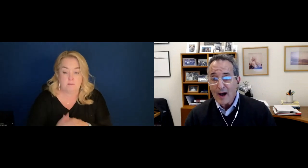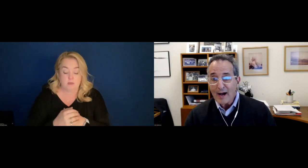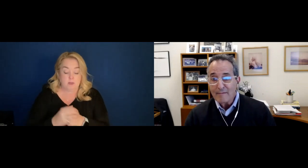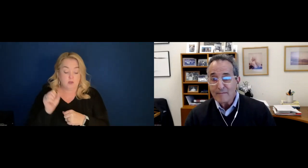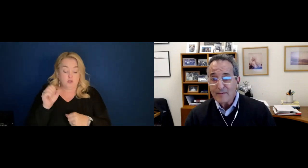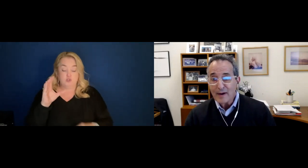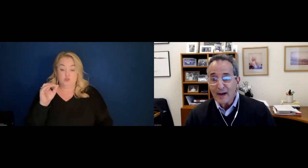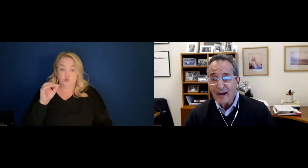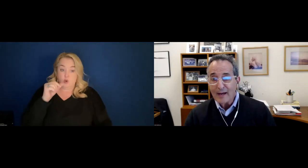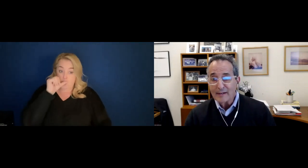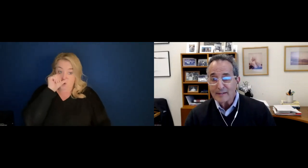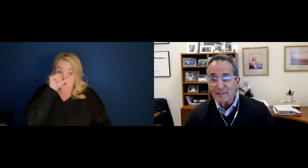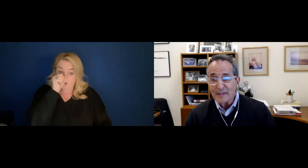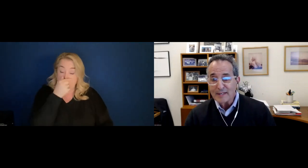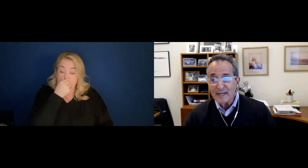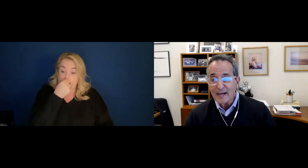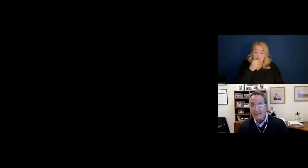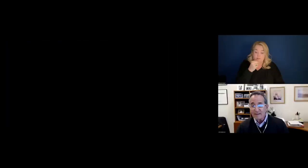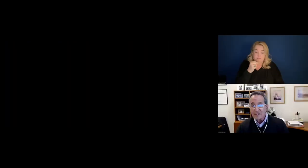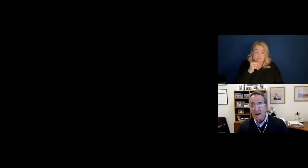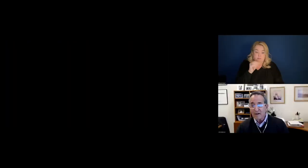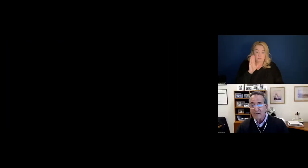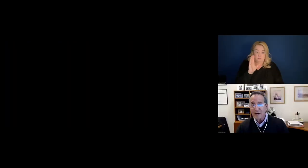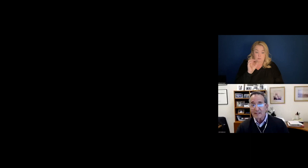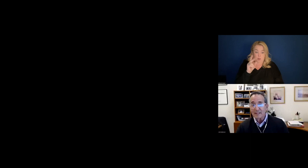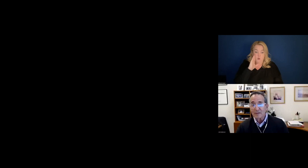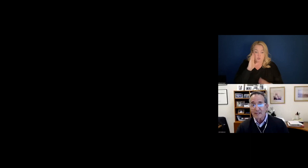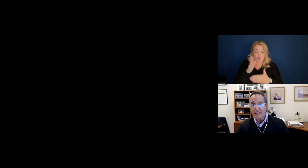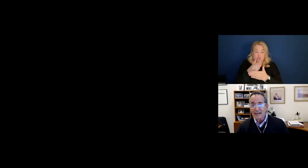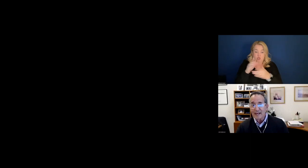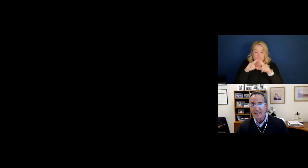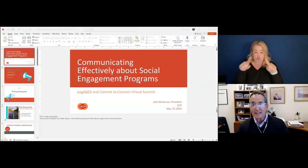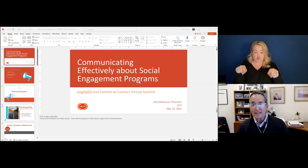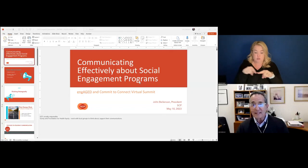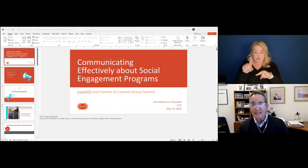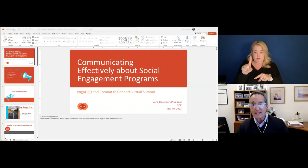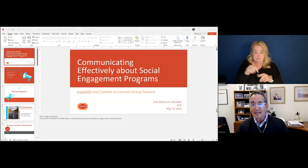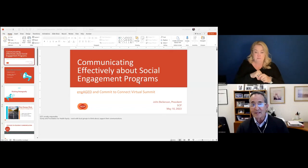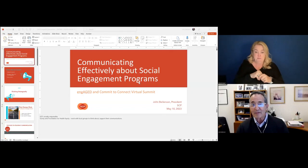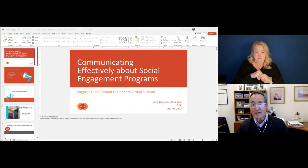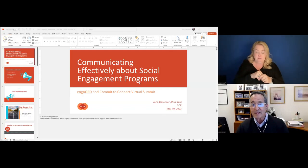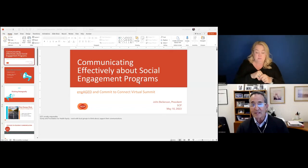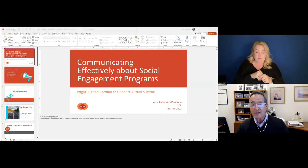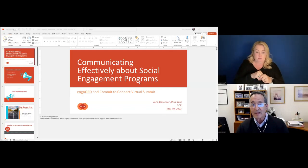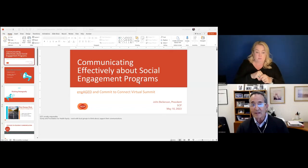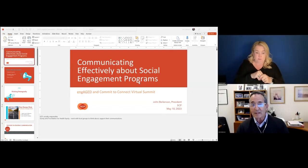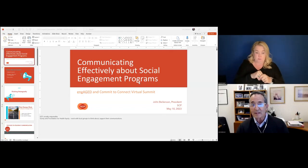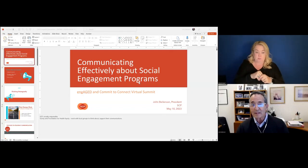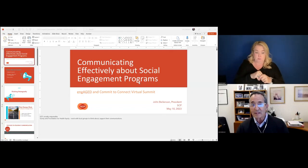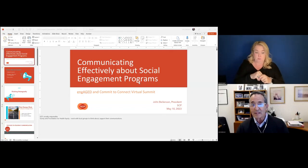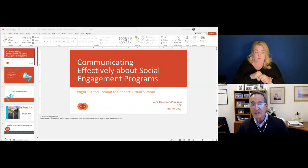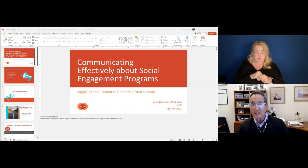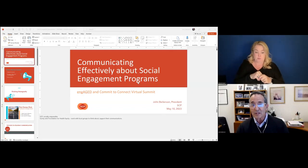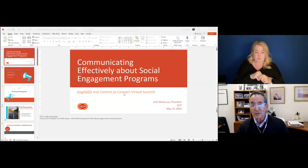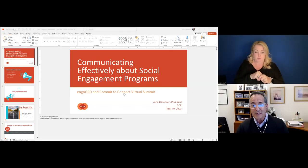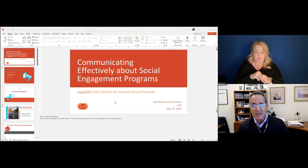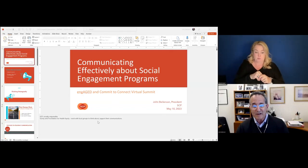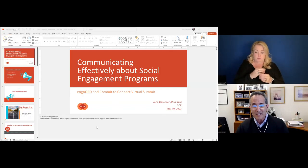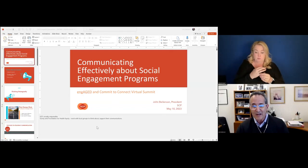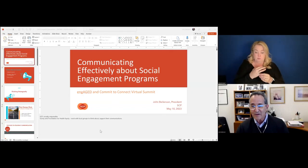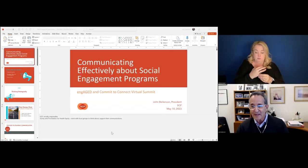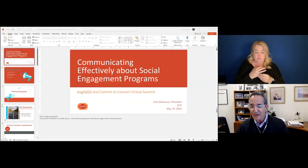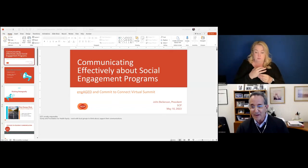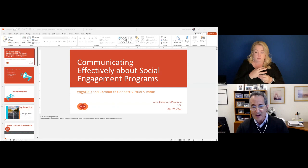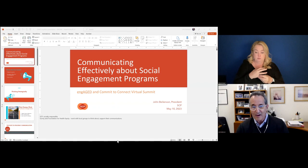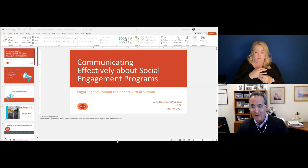So let me just share my screen. Let's see, the Square Machine screen share